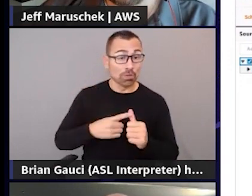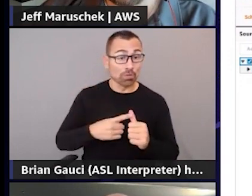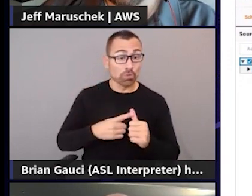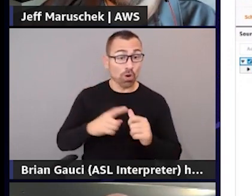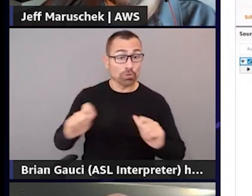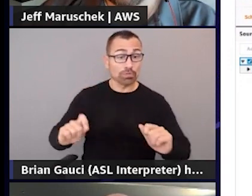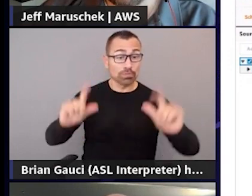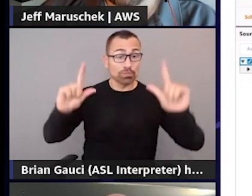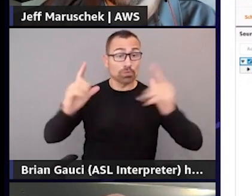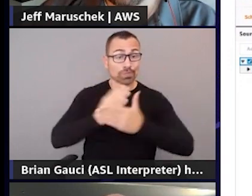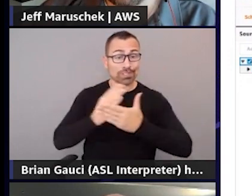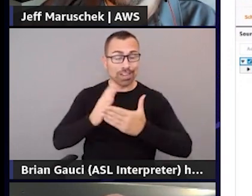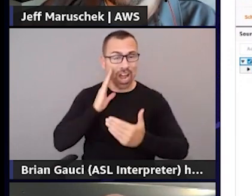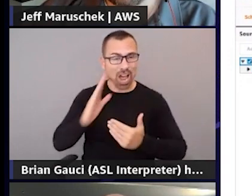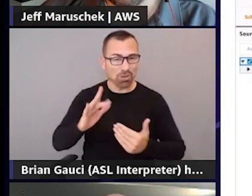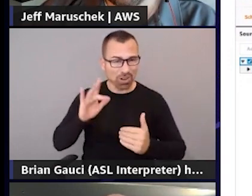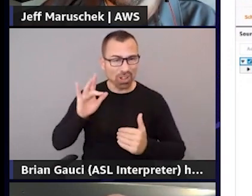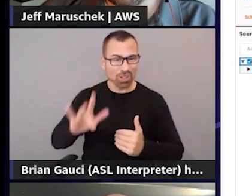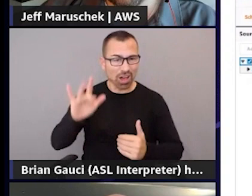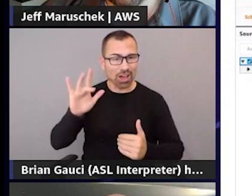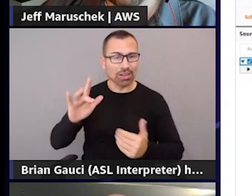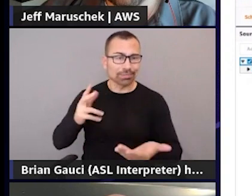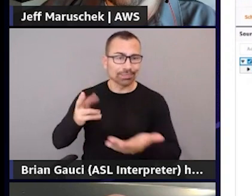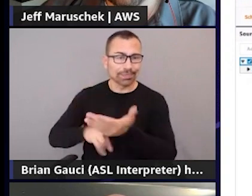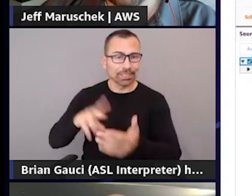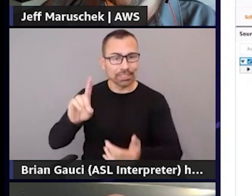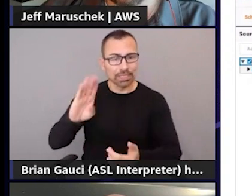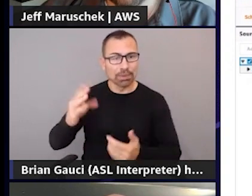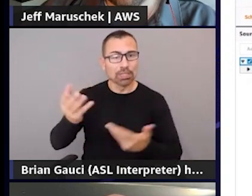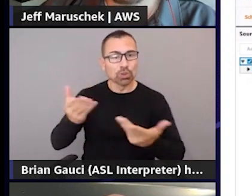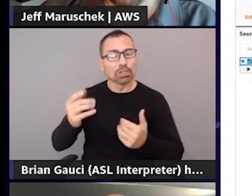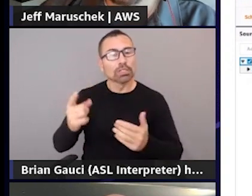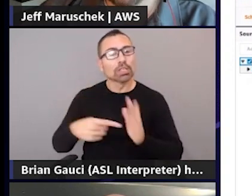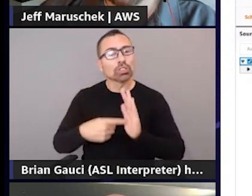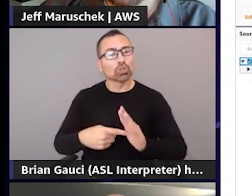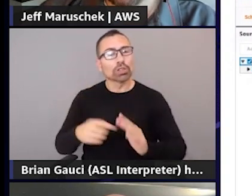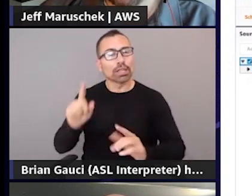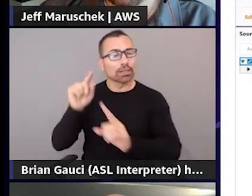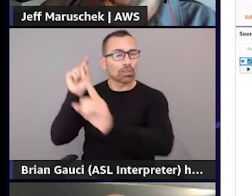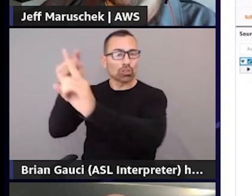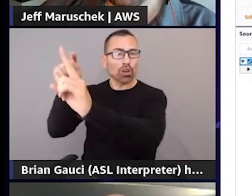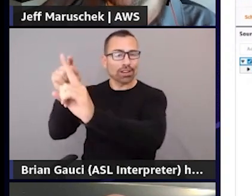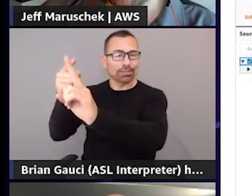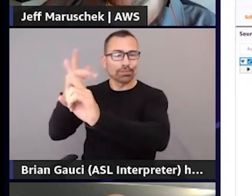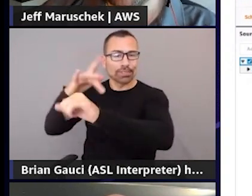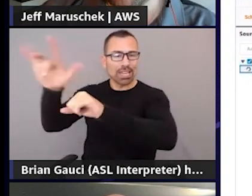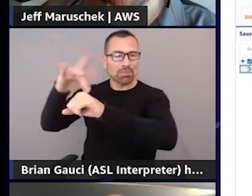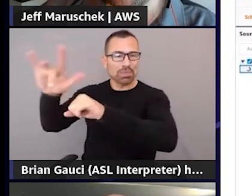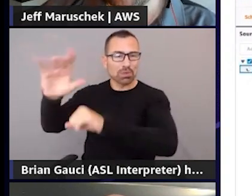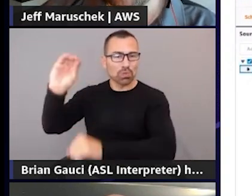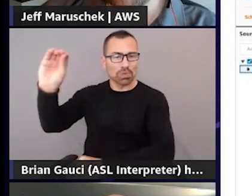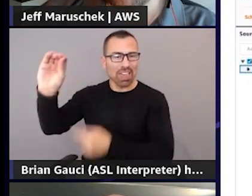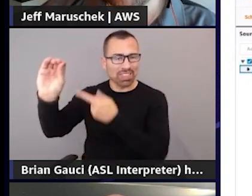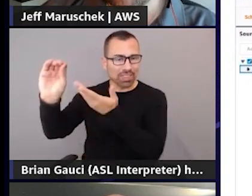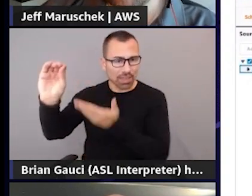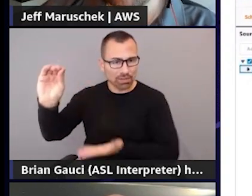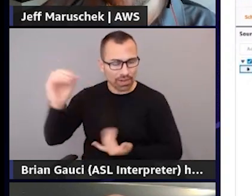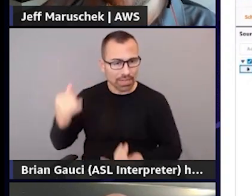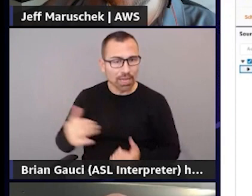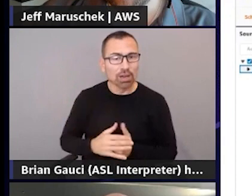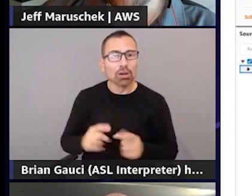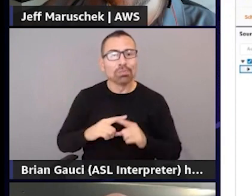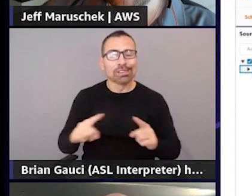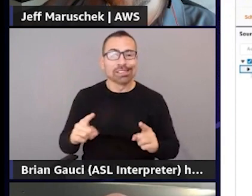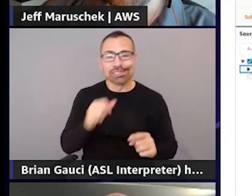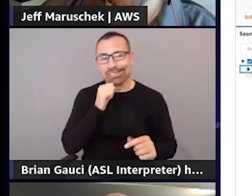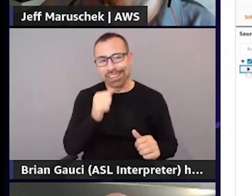onto the database servers and shown you that the target server is truly empty. There's nothing there right now. But not every demo goes